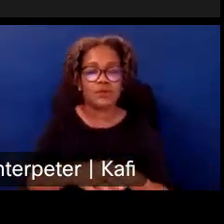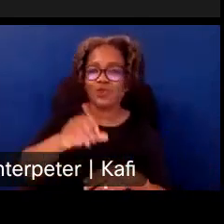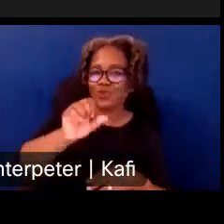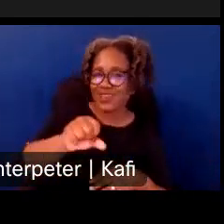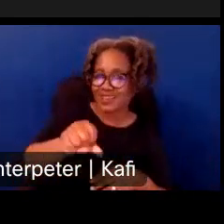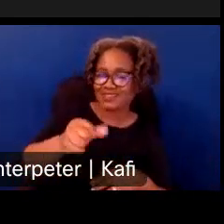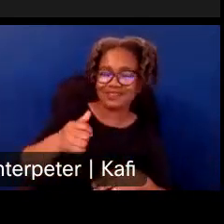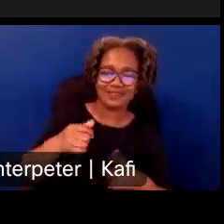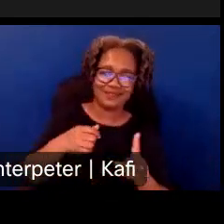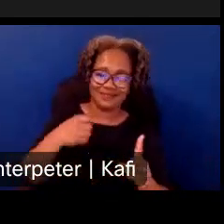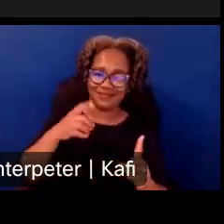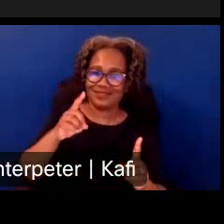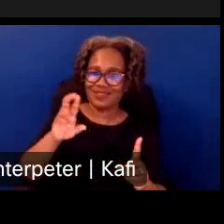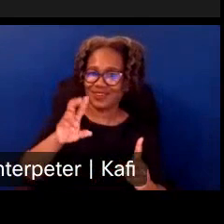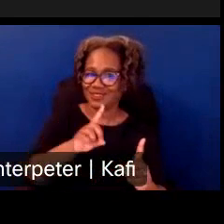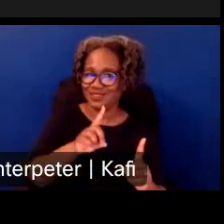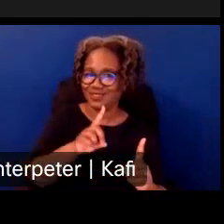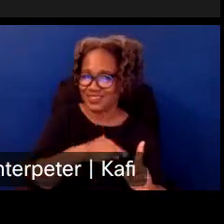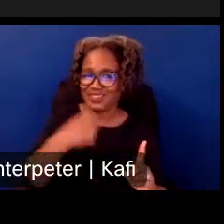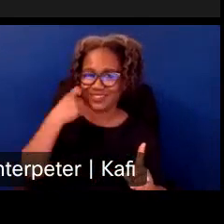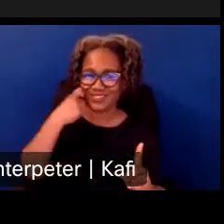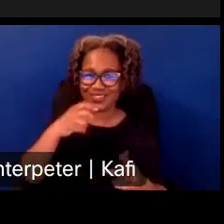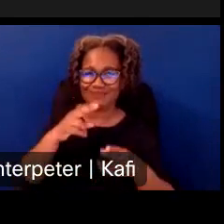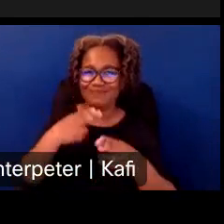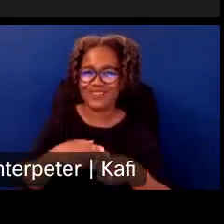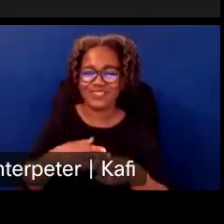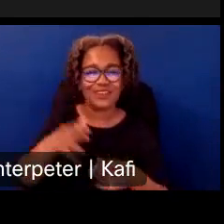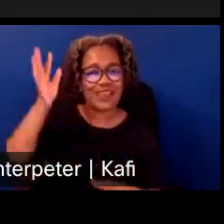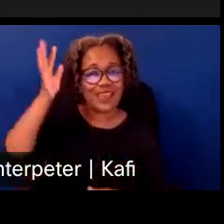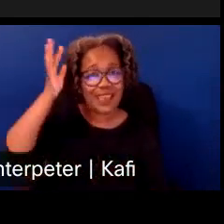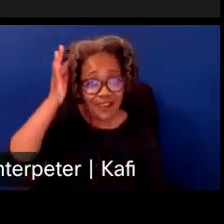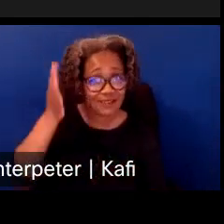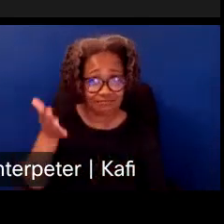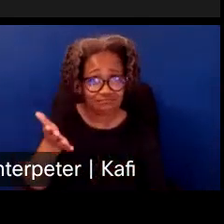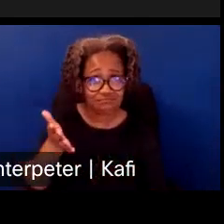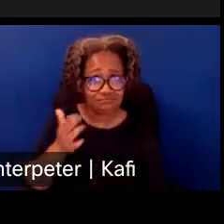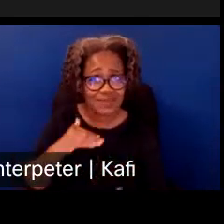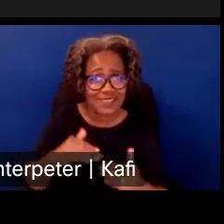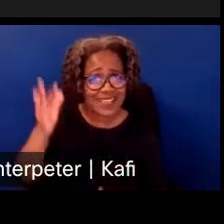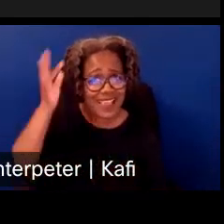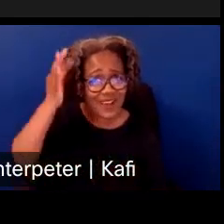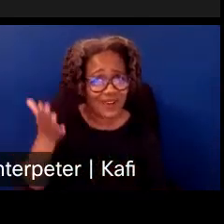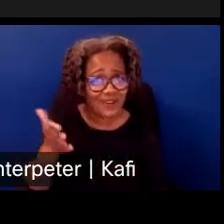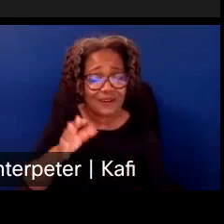It's a live fiber as it grows out of our head. It loses that